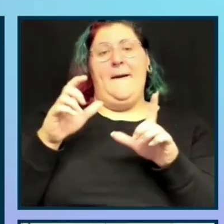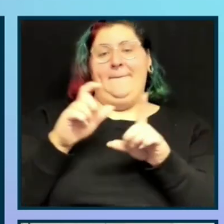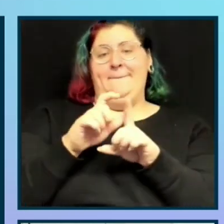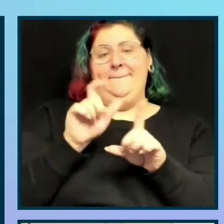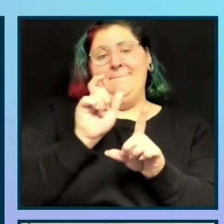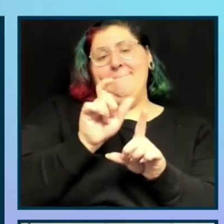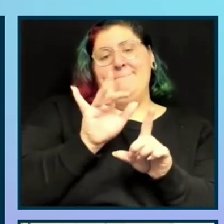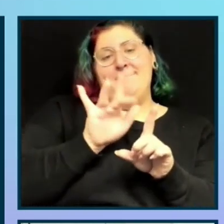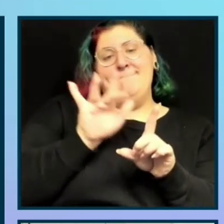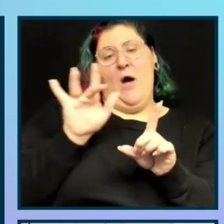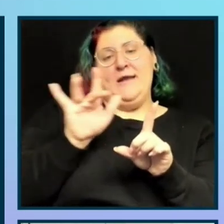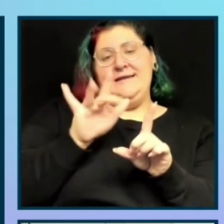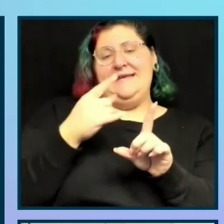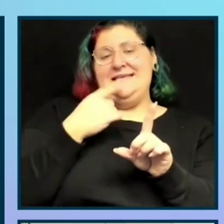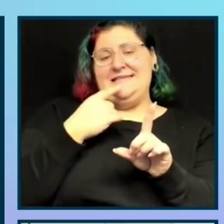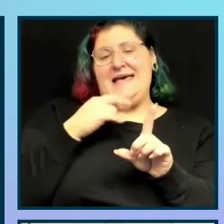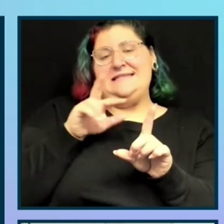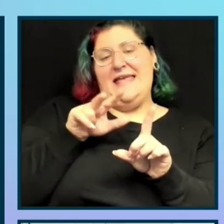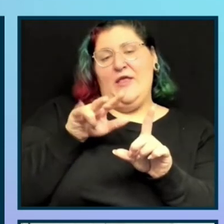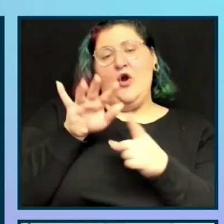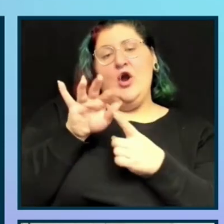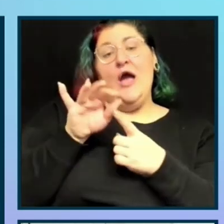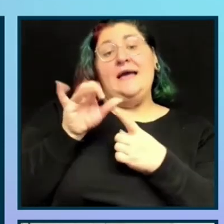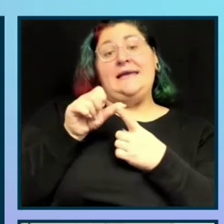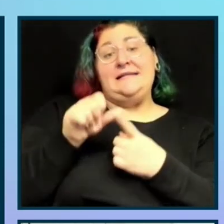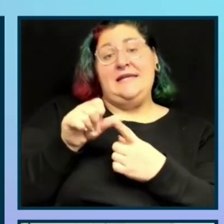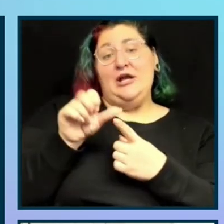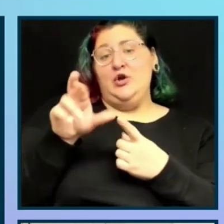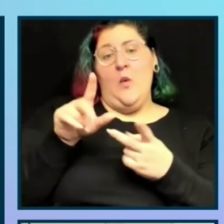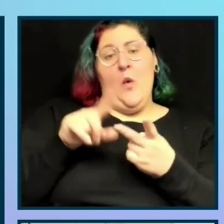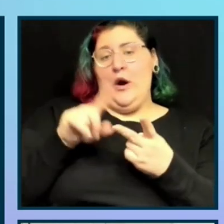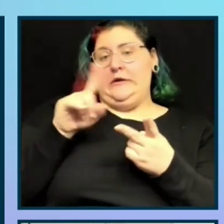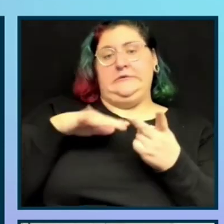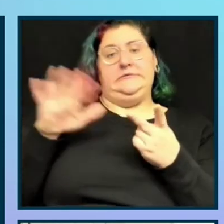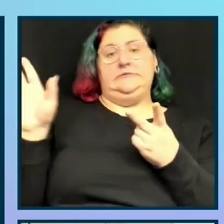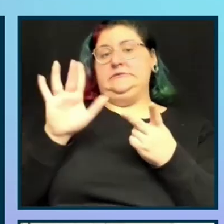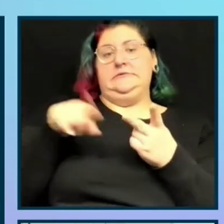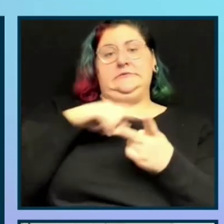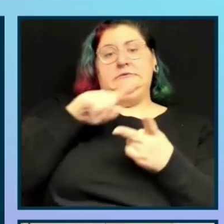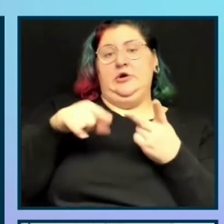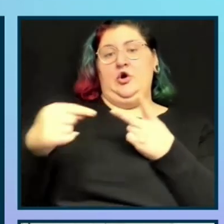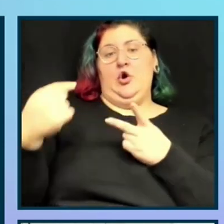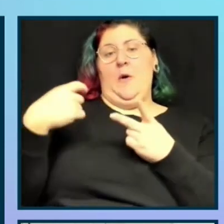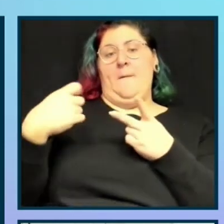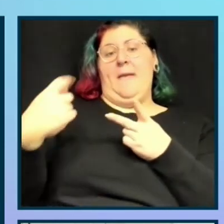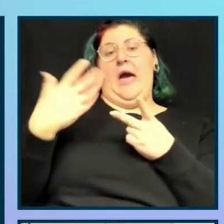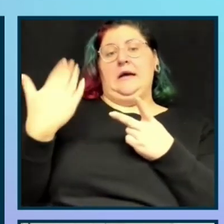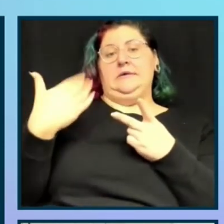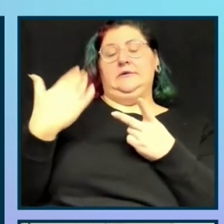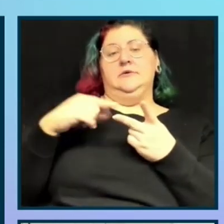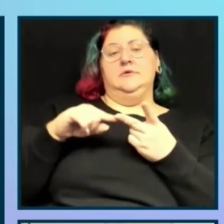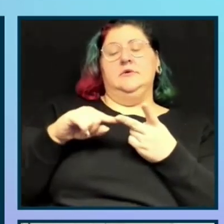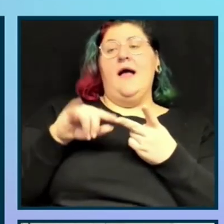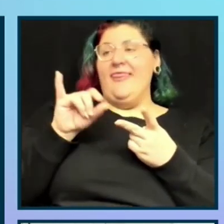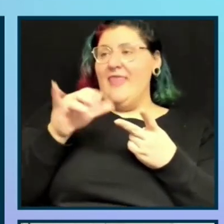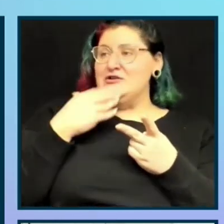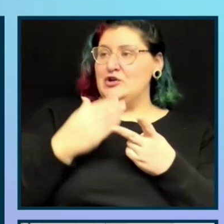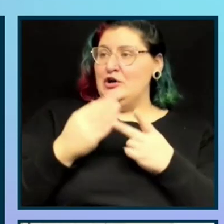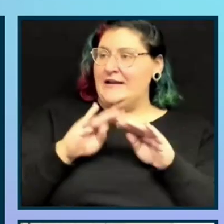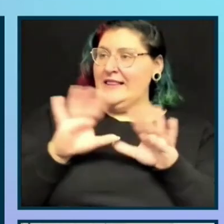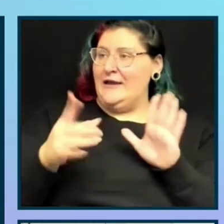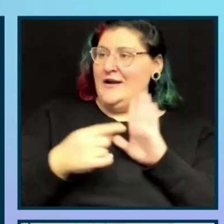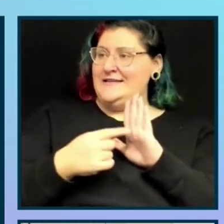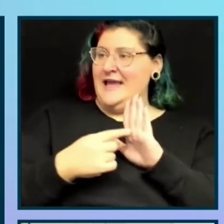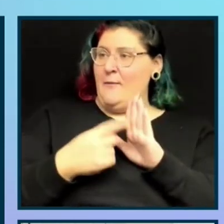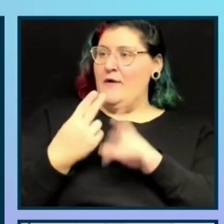this is just a really wonderful example of user consent. And in thinking about